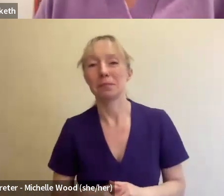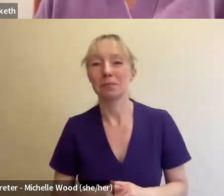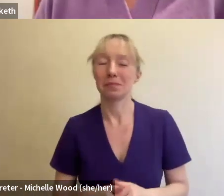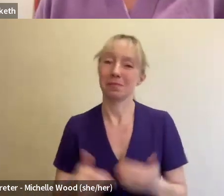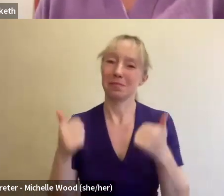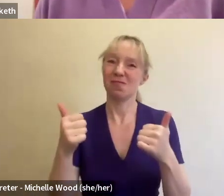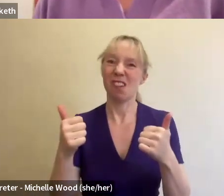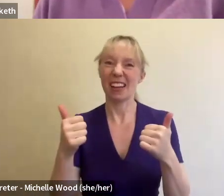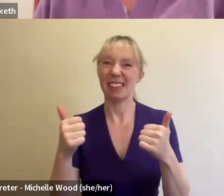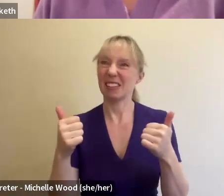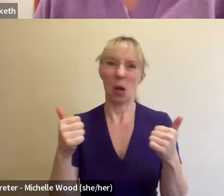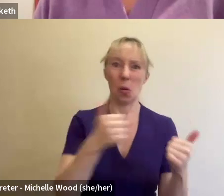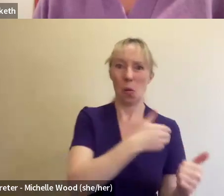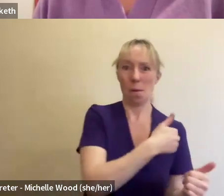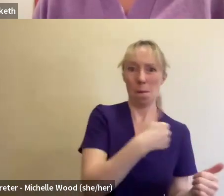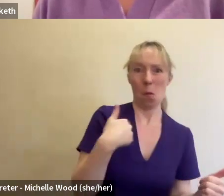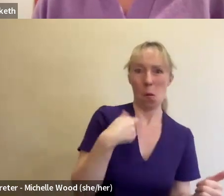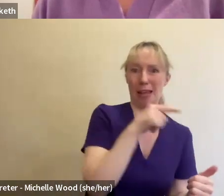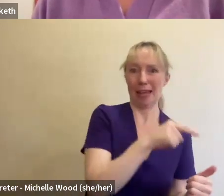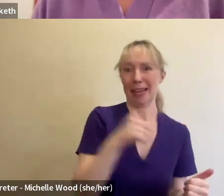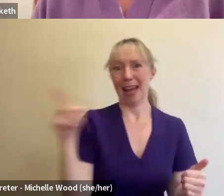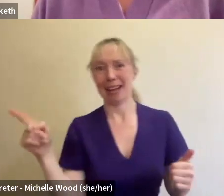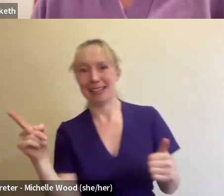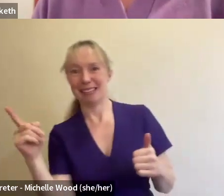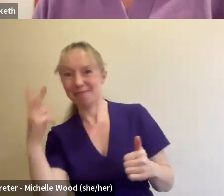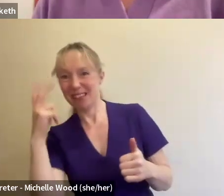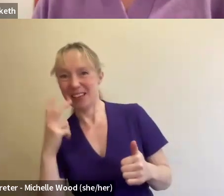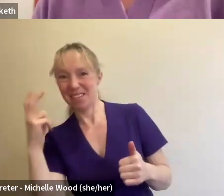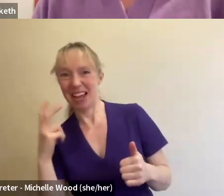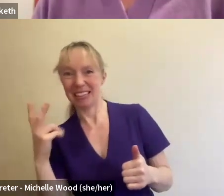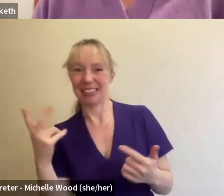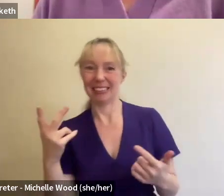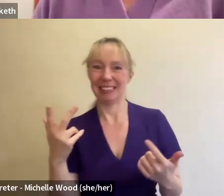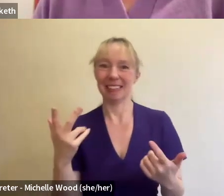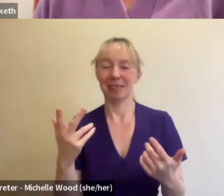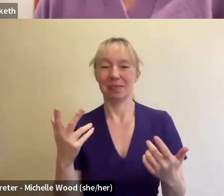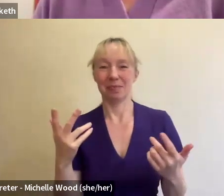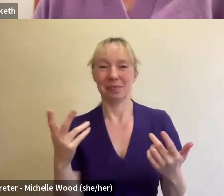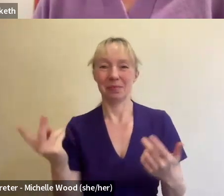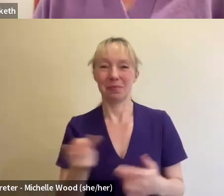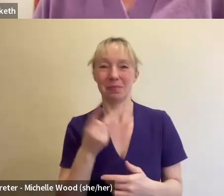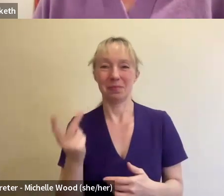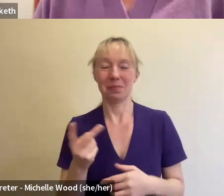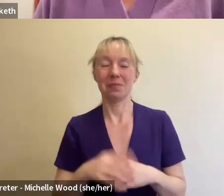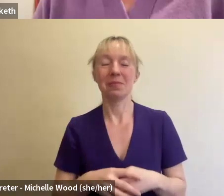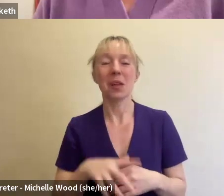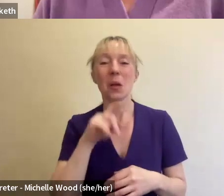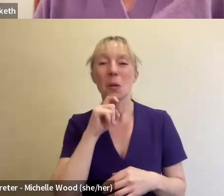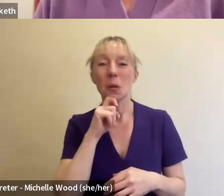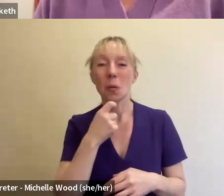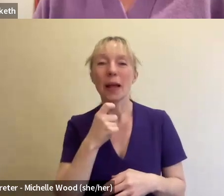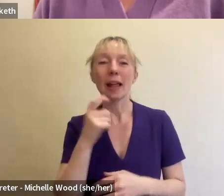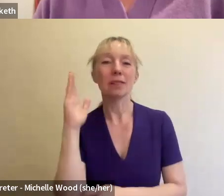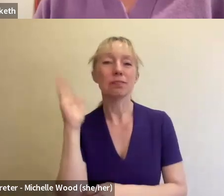So we've got people at both ends of the time scale. Just to say, we're going to have